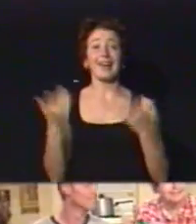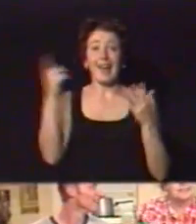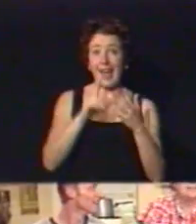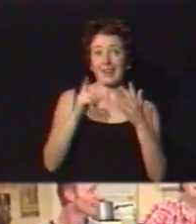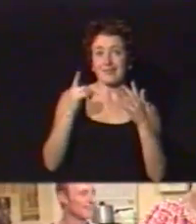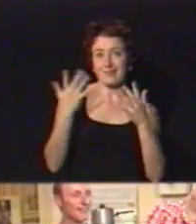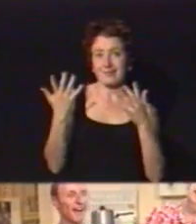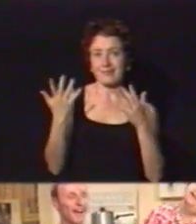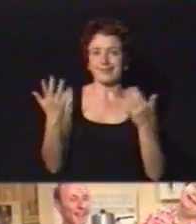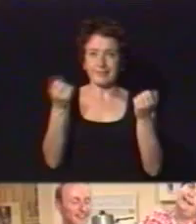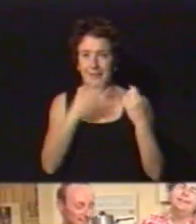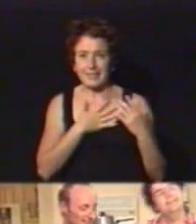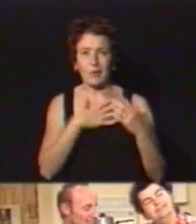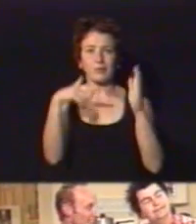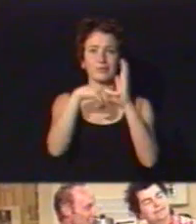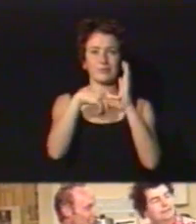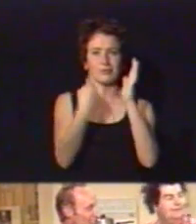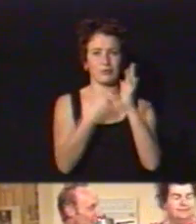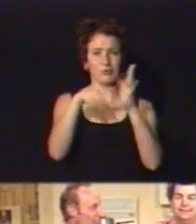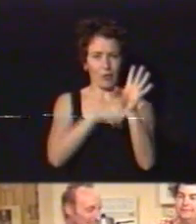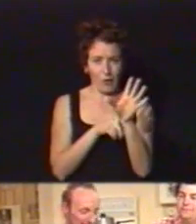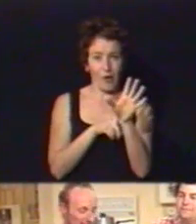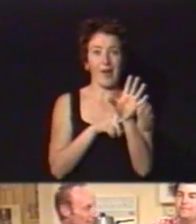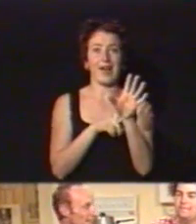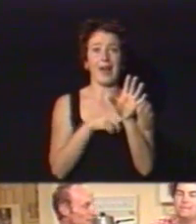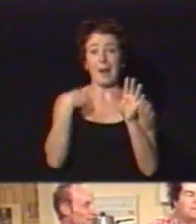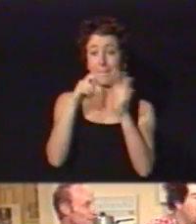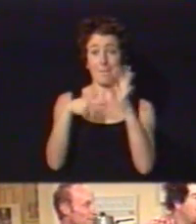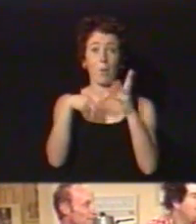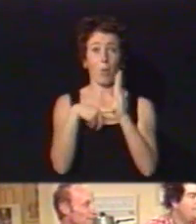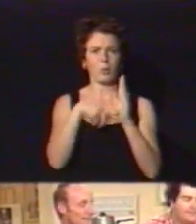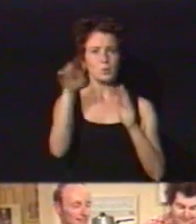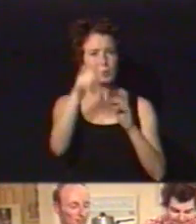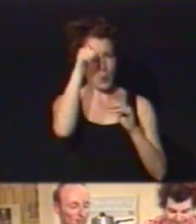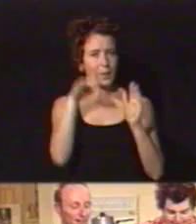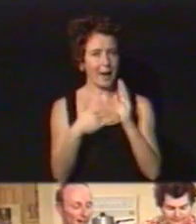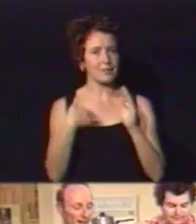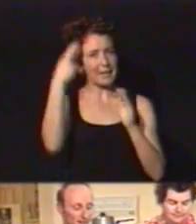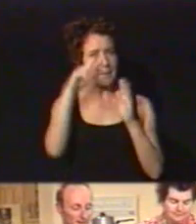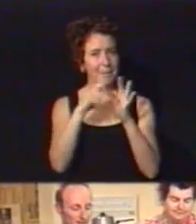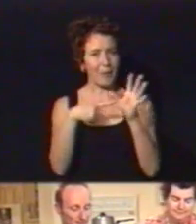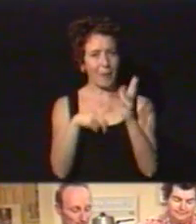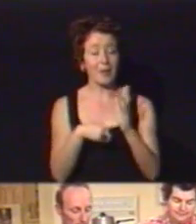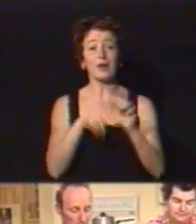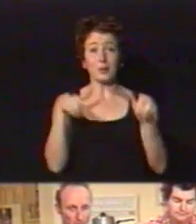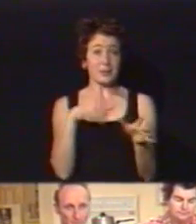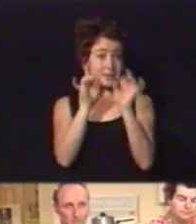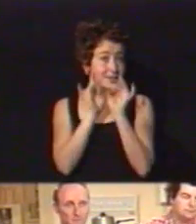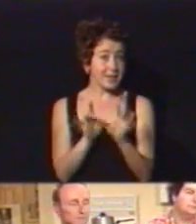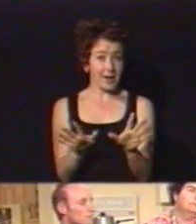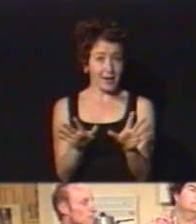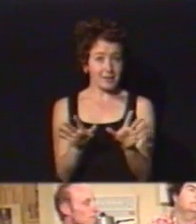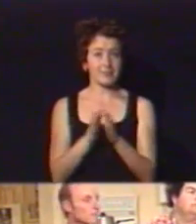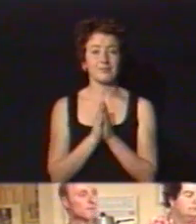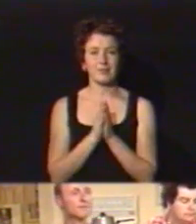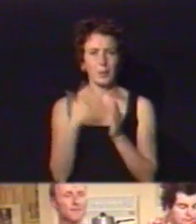lovely Troy Ware. Hi. And of course, I'm Paul, and you should know that by now. Let's get into it. We've got